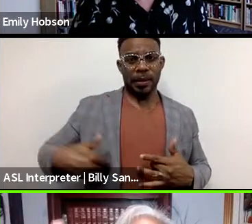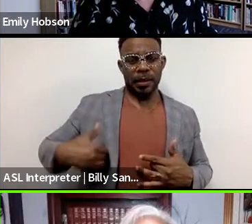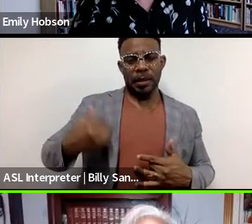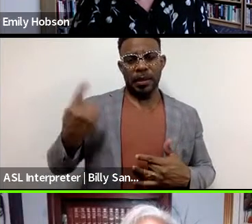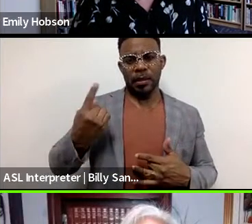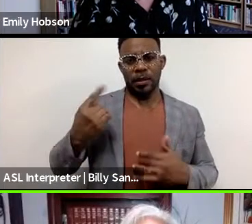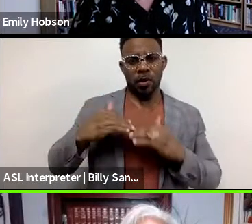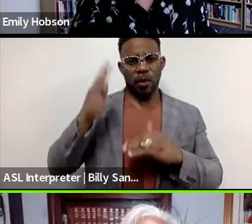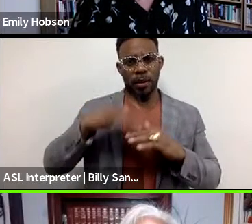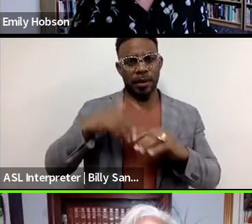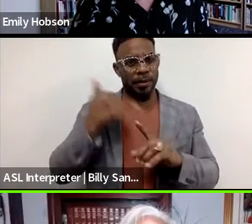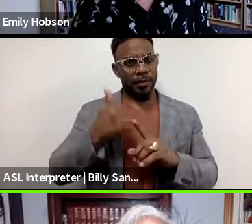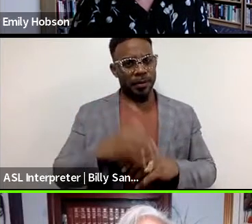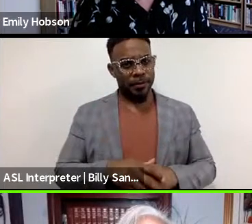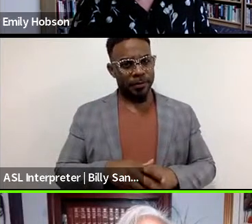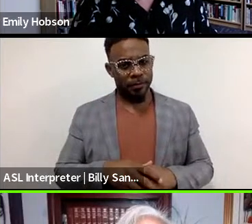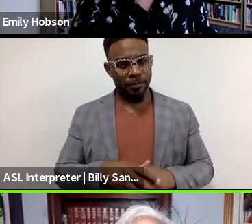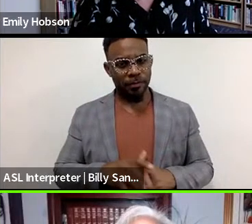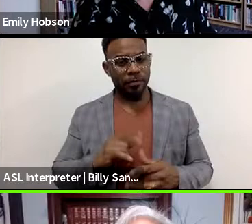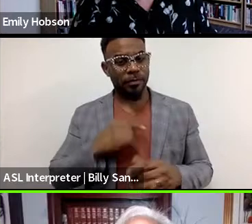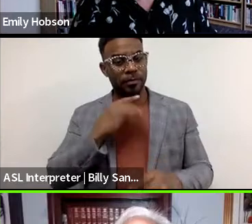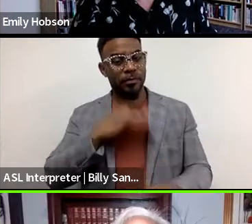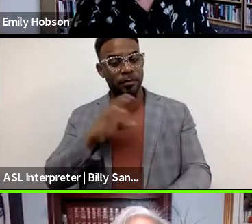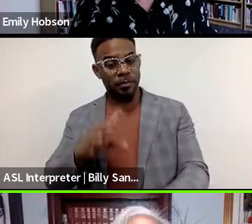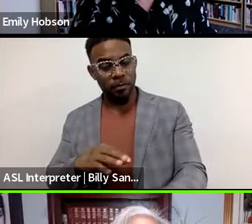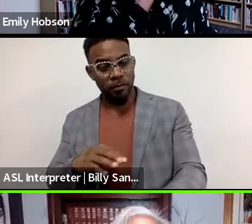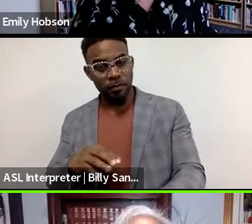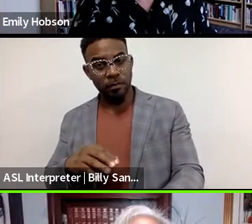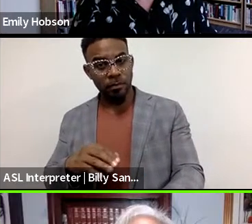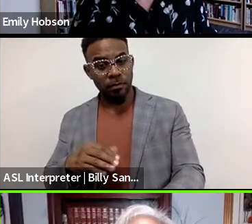something greater than themselves. As I tell my students,